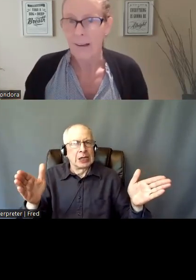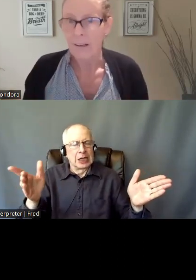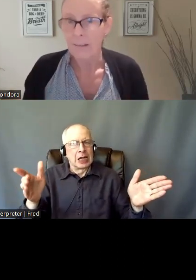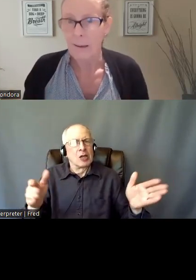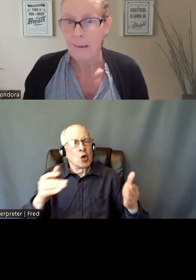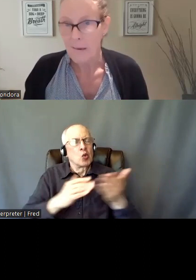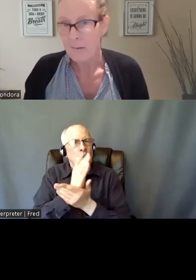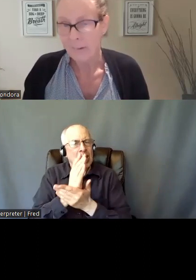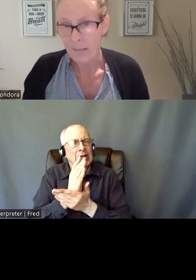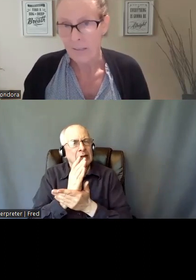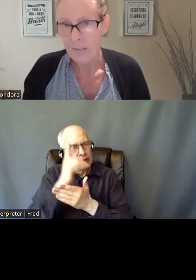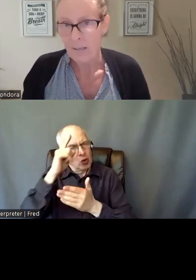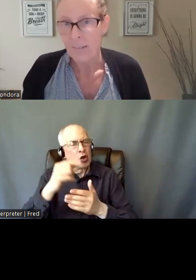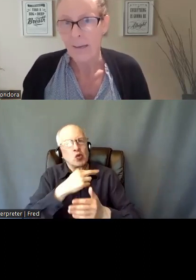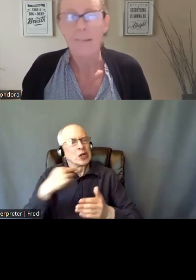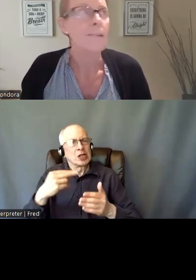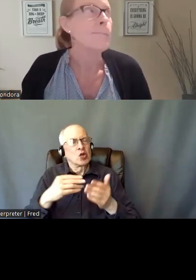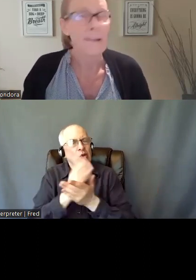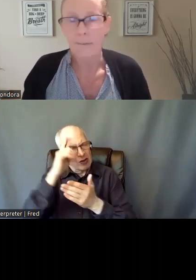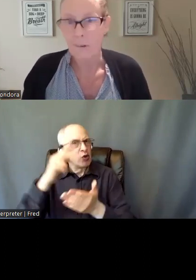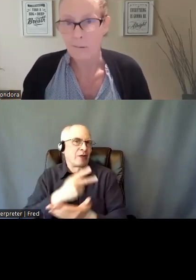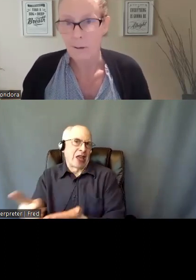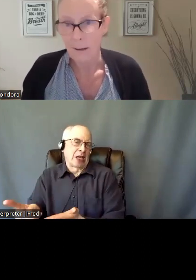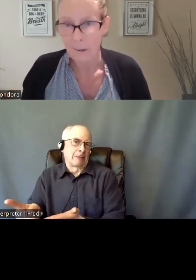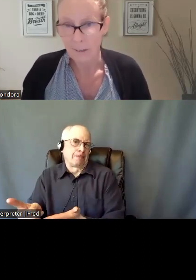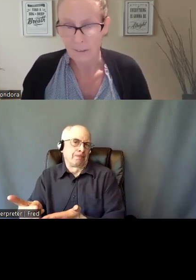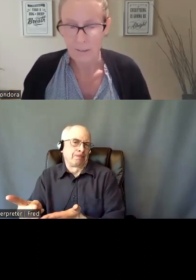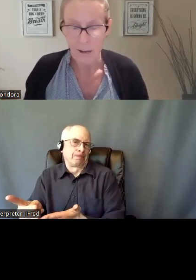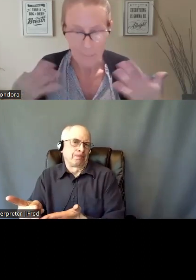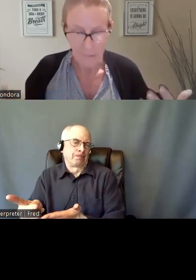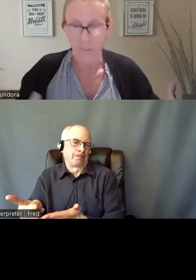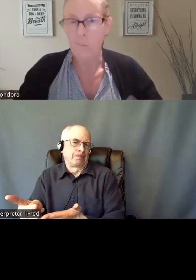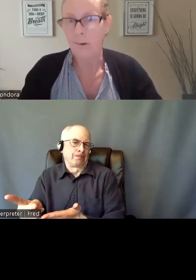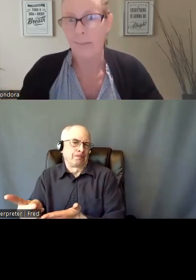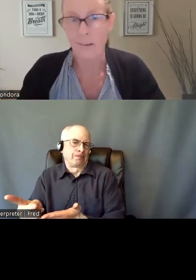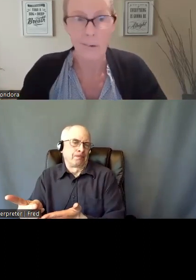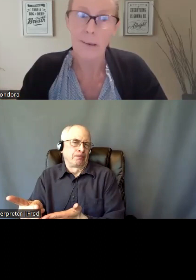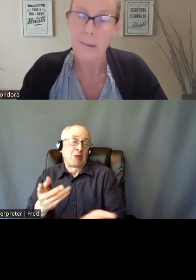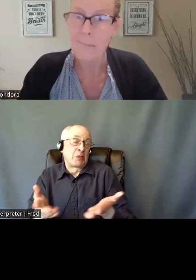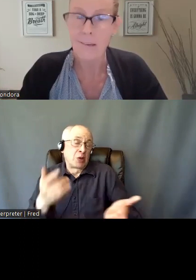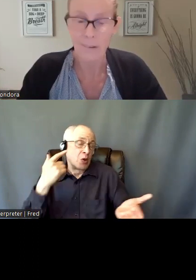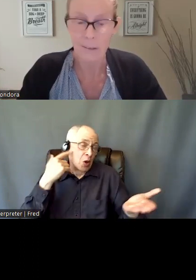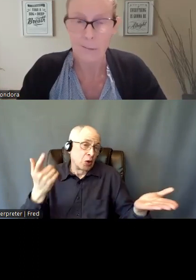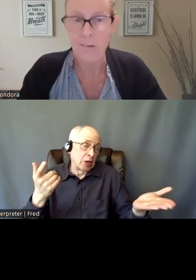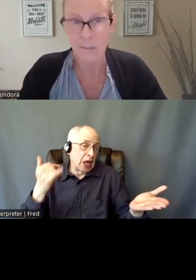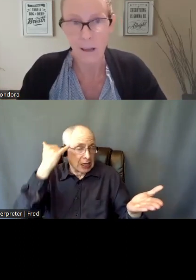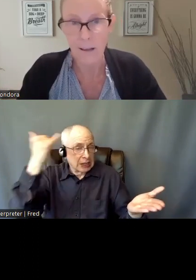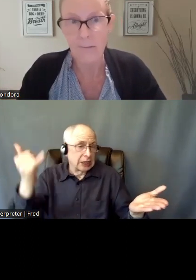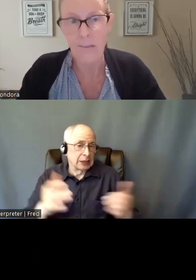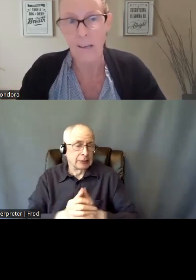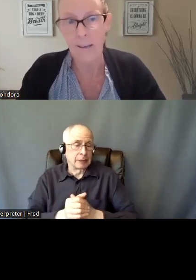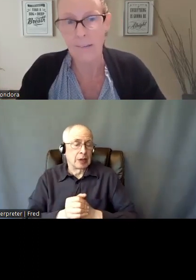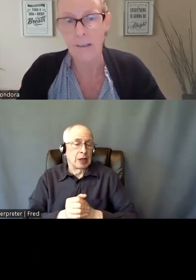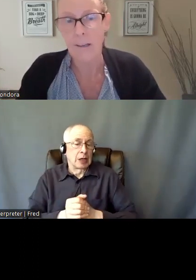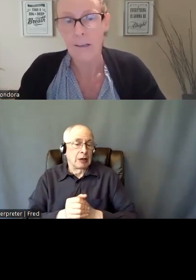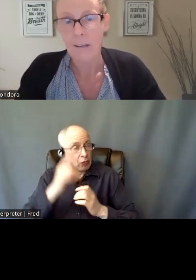to fail. That may be a phrase that many of you have heard in the work that you're doing, and maybe even in your personal